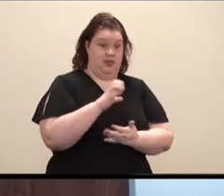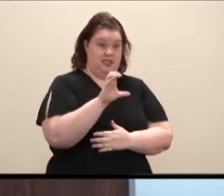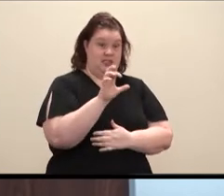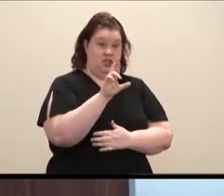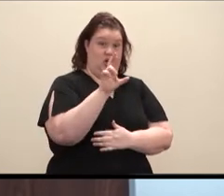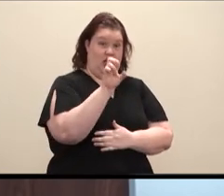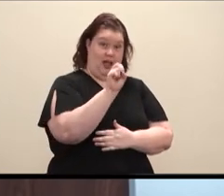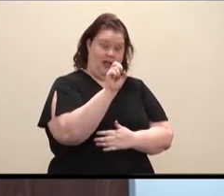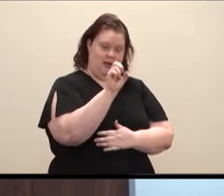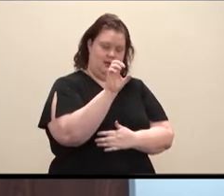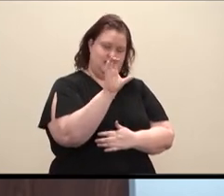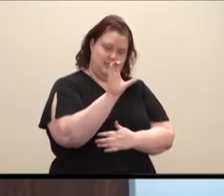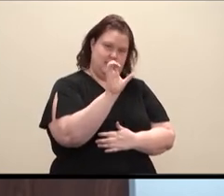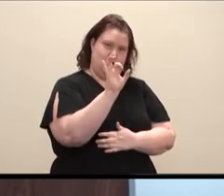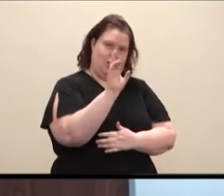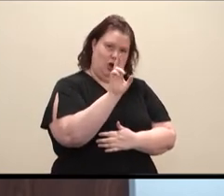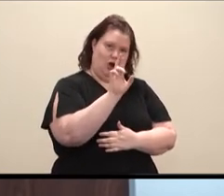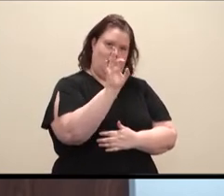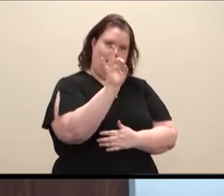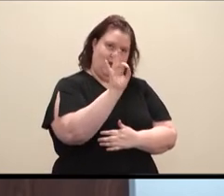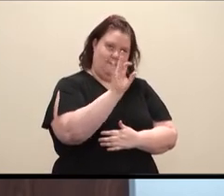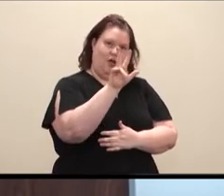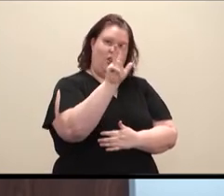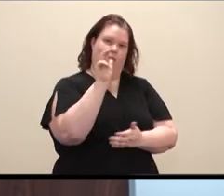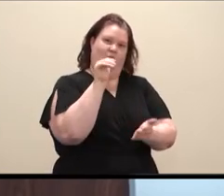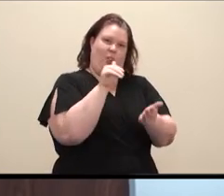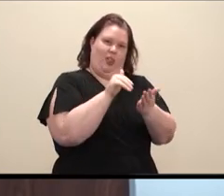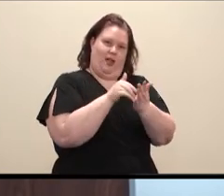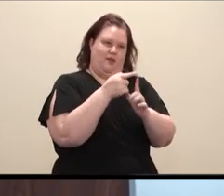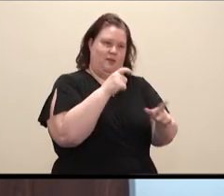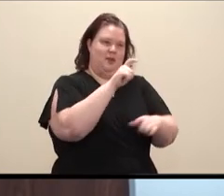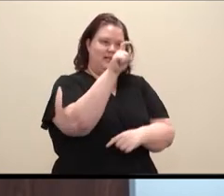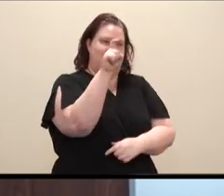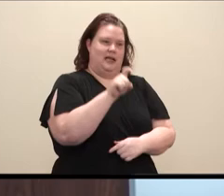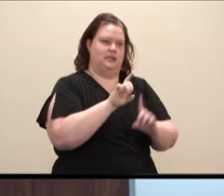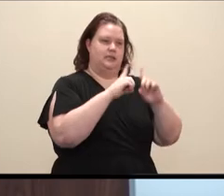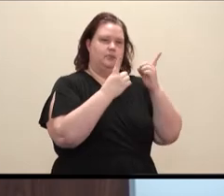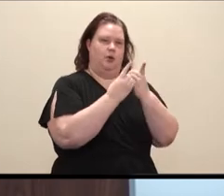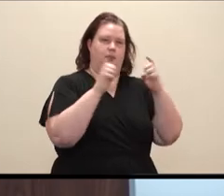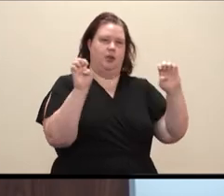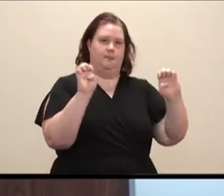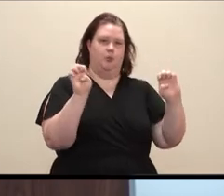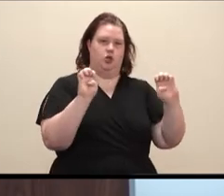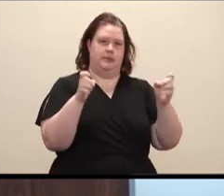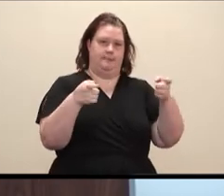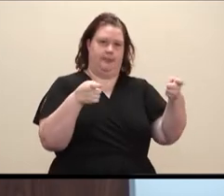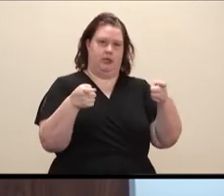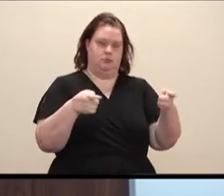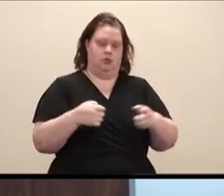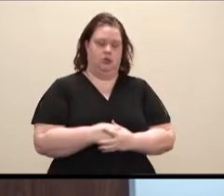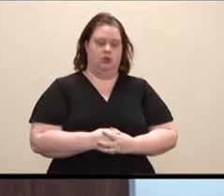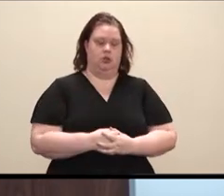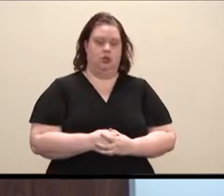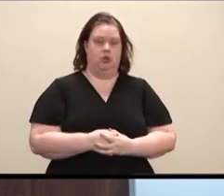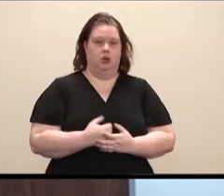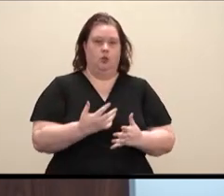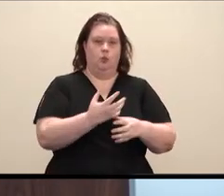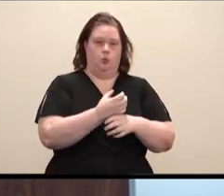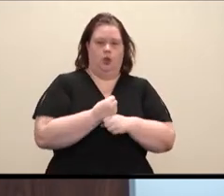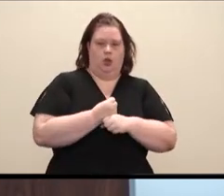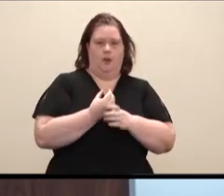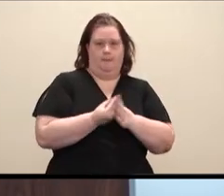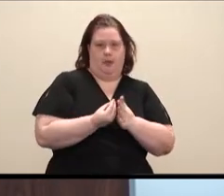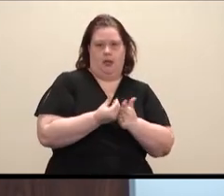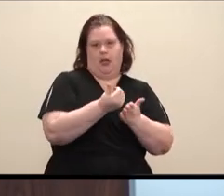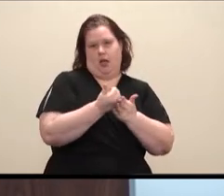CRF from the Texas Department of Emergency Management. We got about $300,000 that helped us with our PPE and